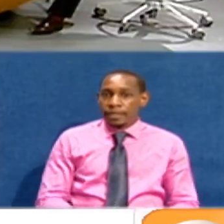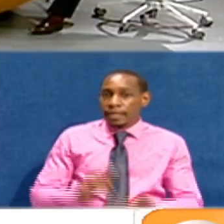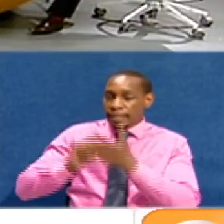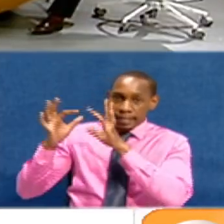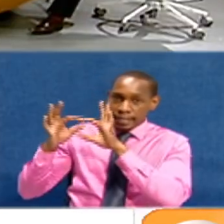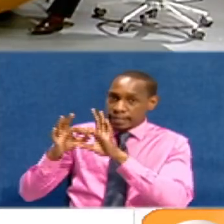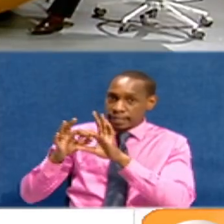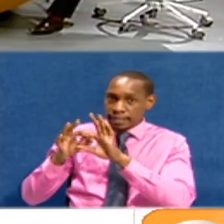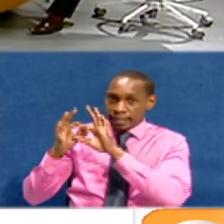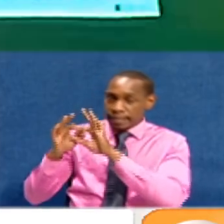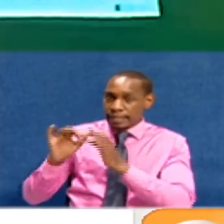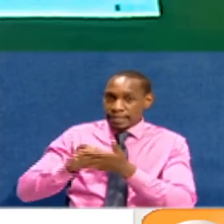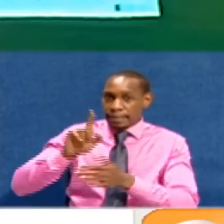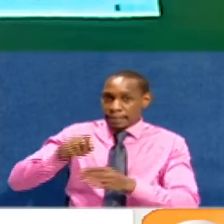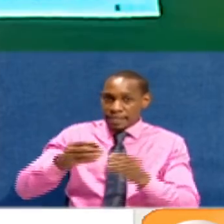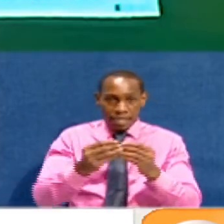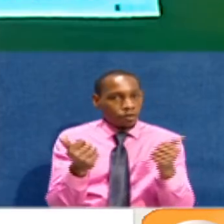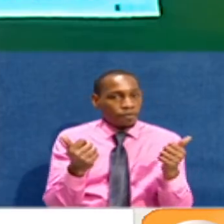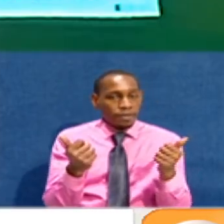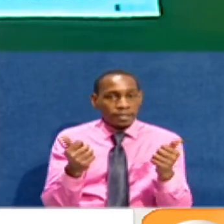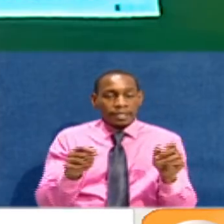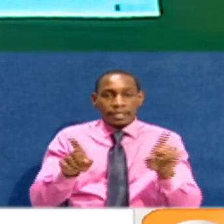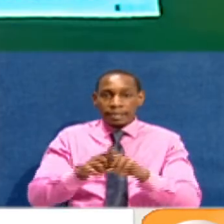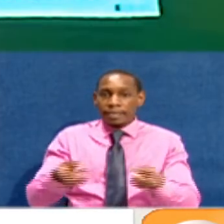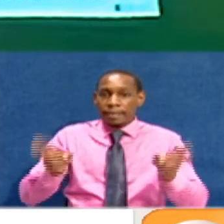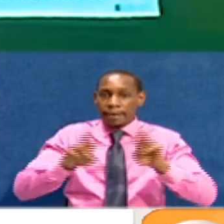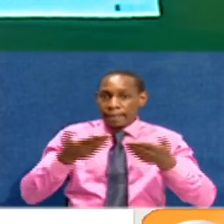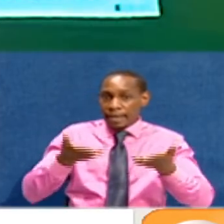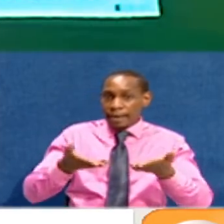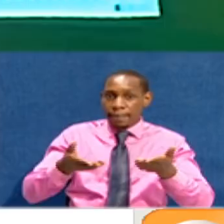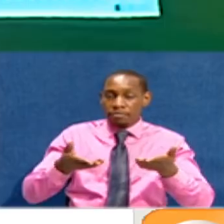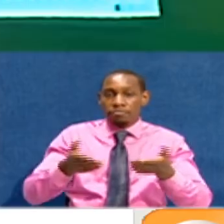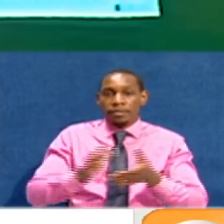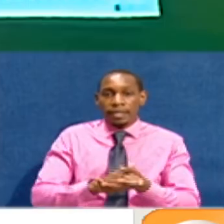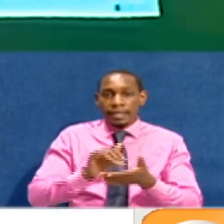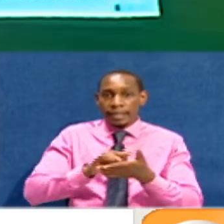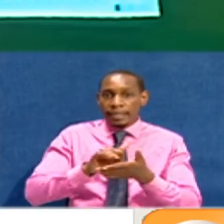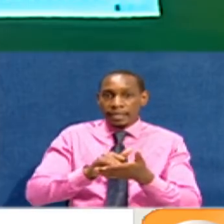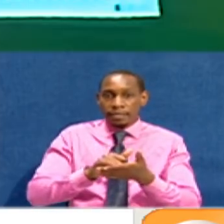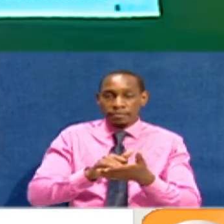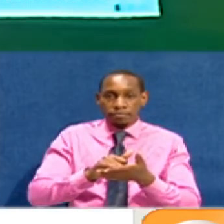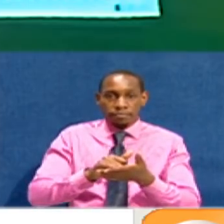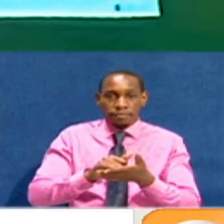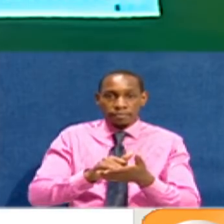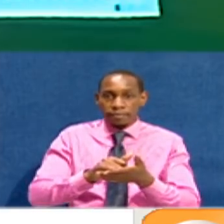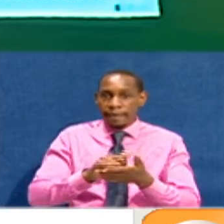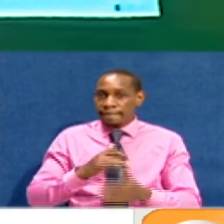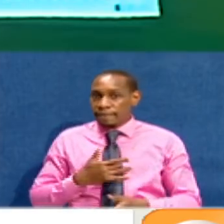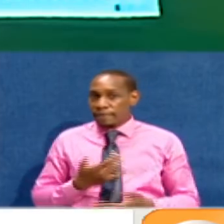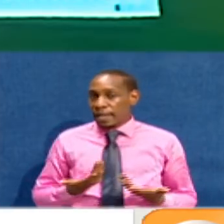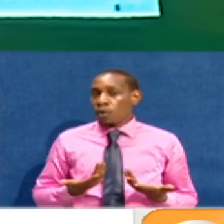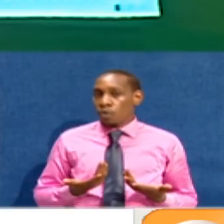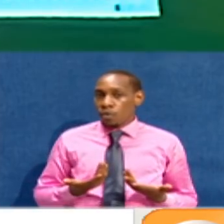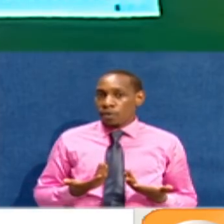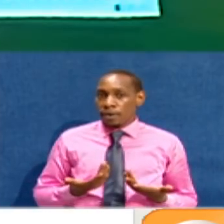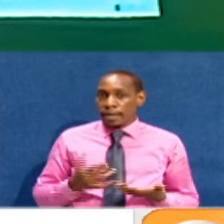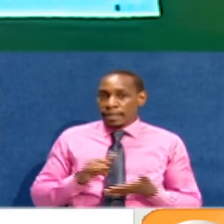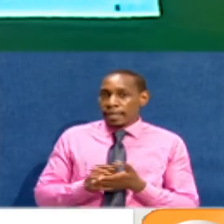quite frankly, that we just need to deal with. And it happens a lot in these parts of the world where it's almost as if it